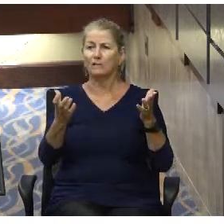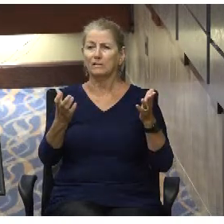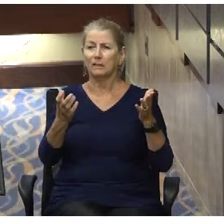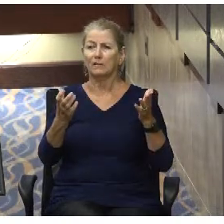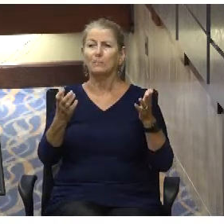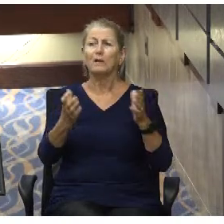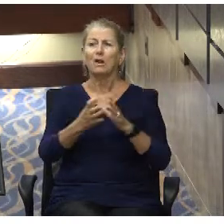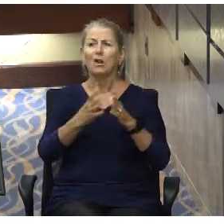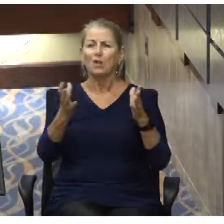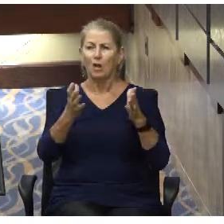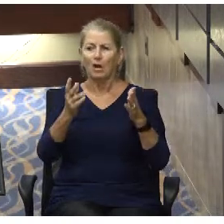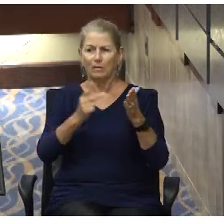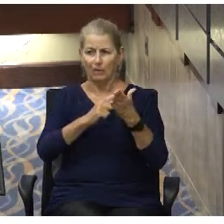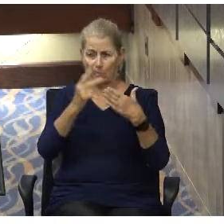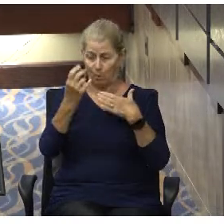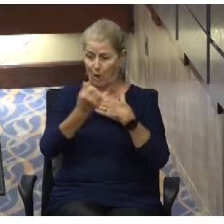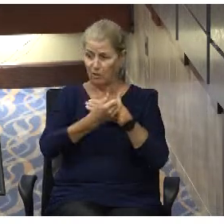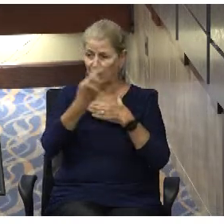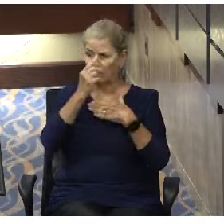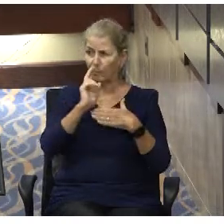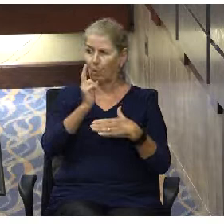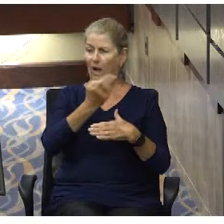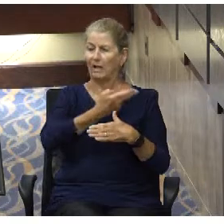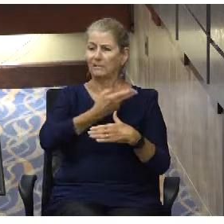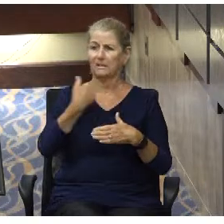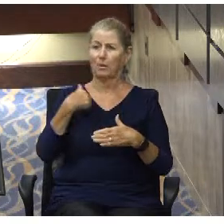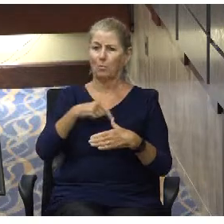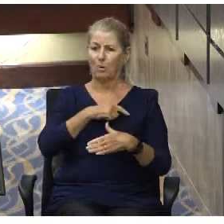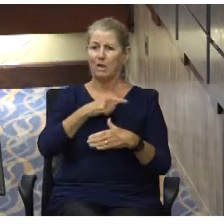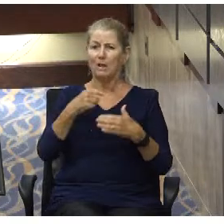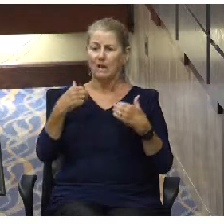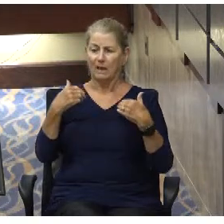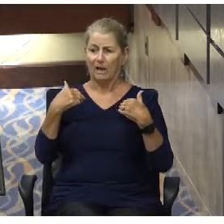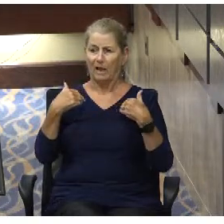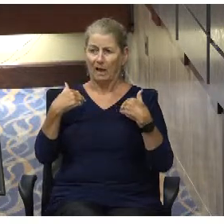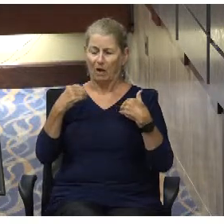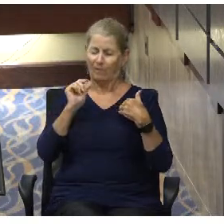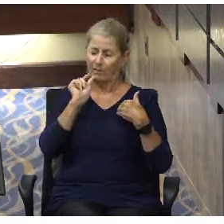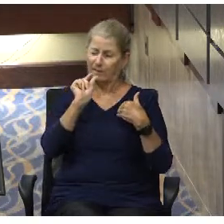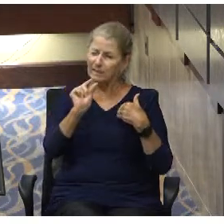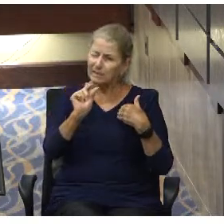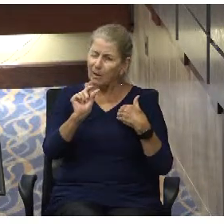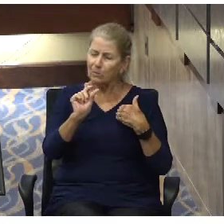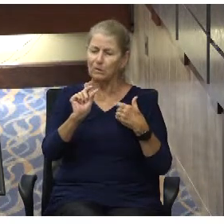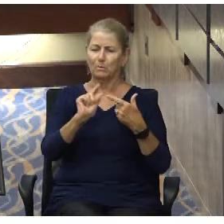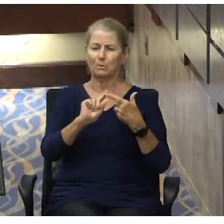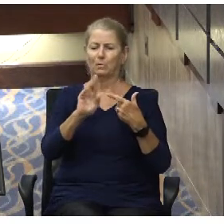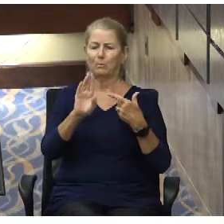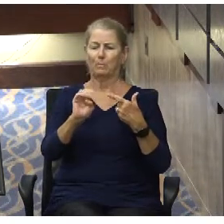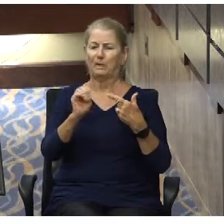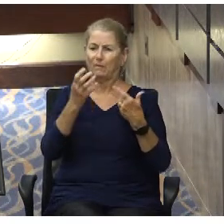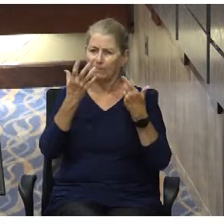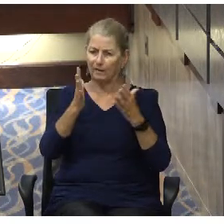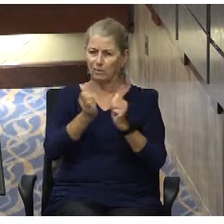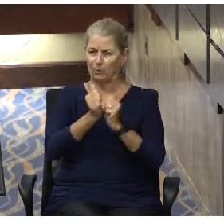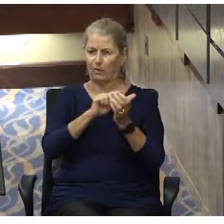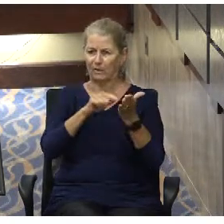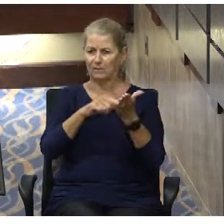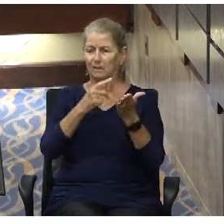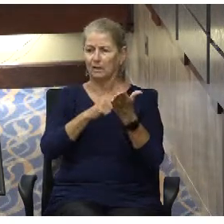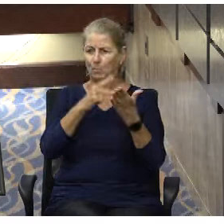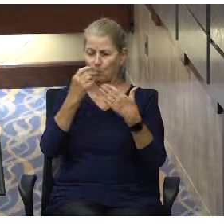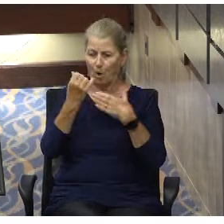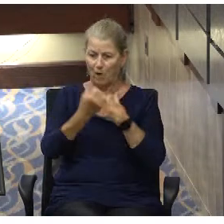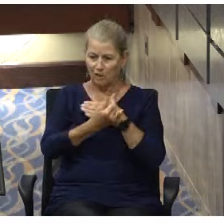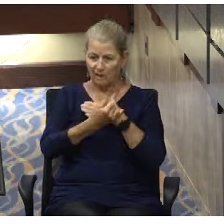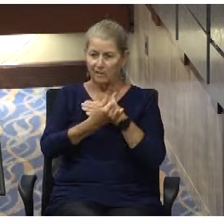a painful project for us. We are this close to being complete with this project. It's a fairly